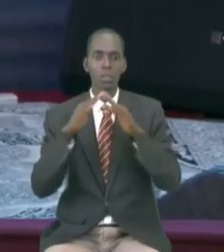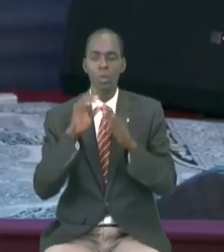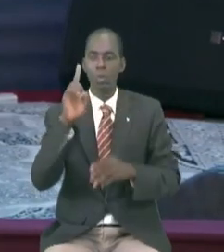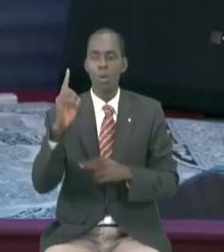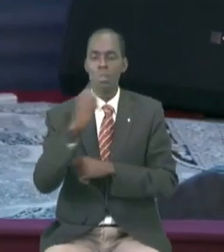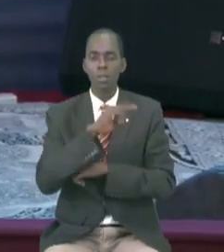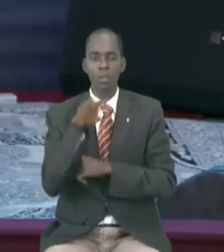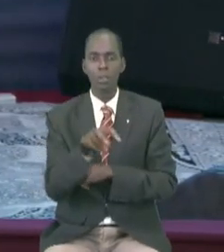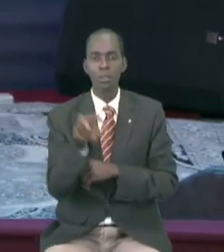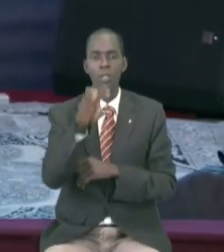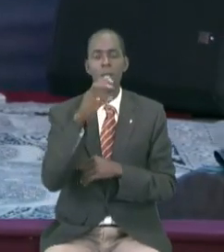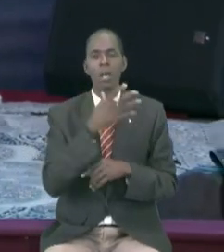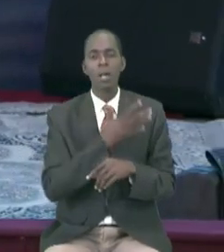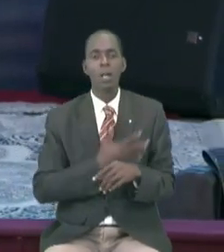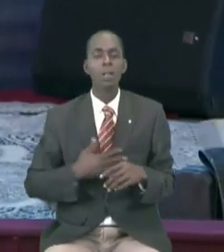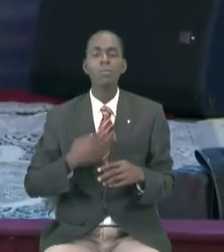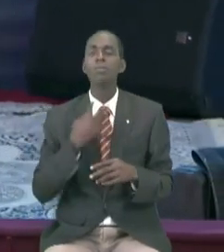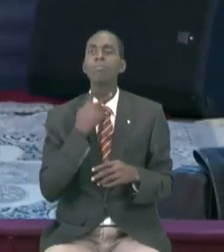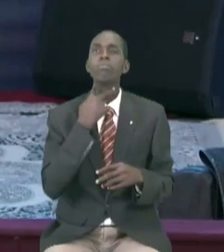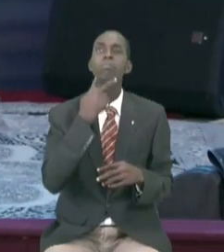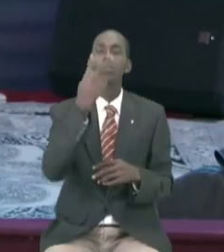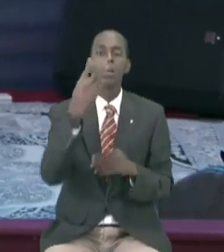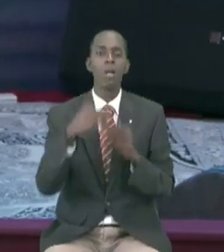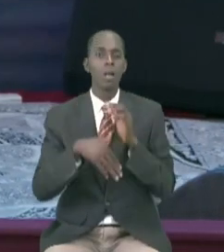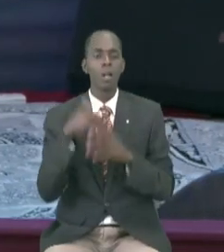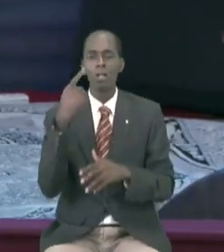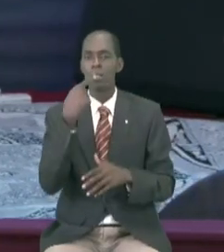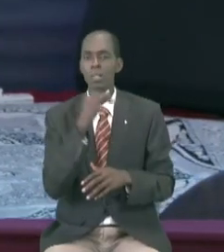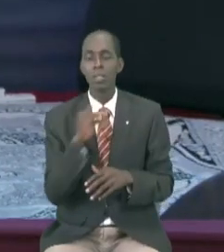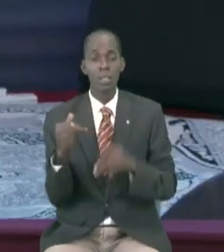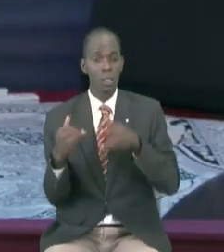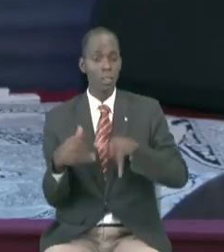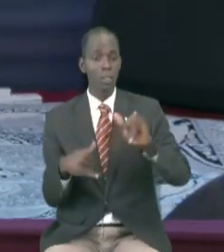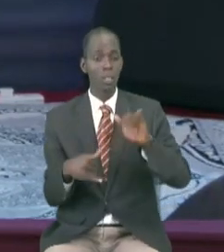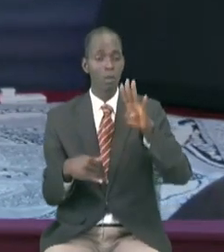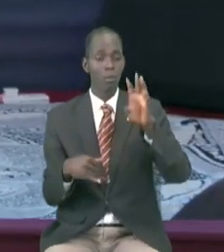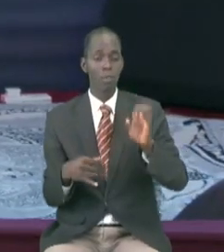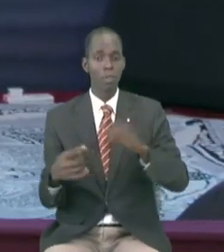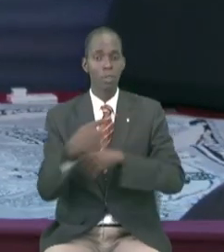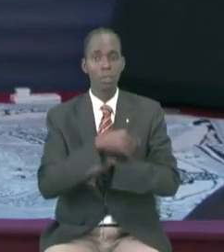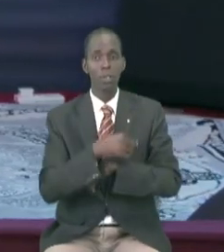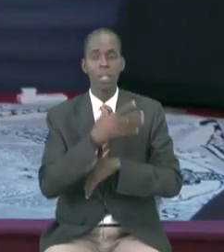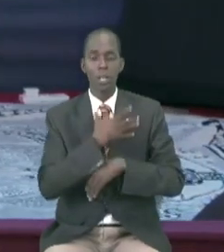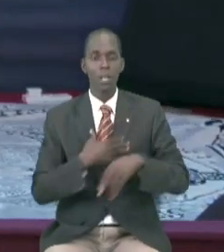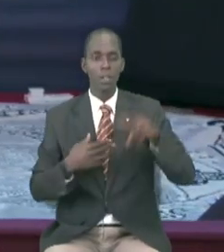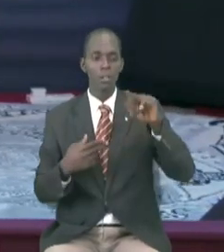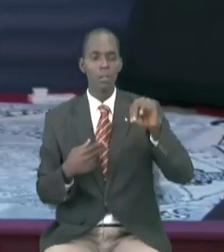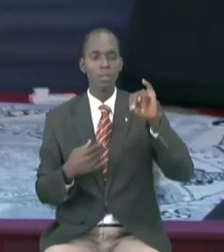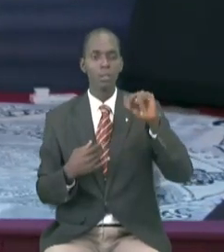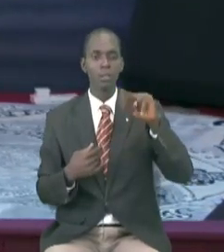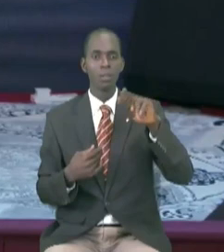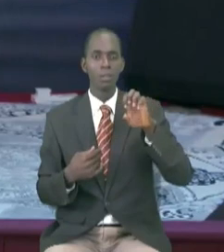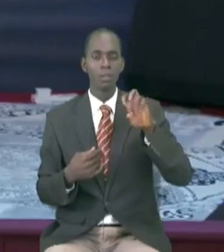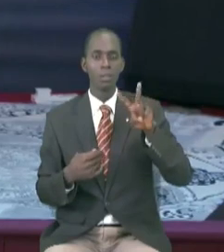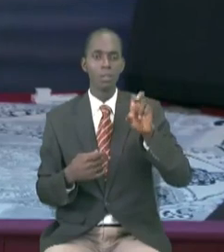be overthrown. Verse 5, so the people of Nineveh believed God and proclaimed